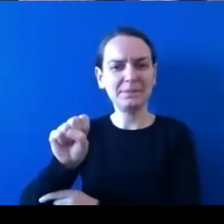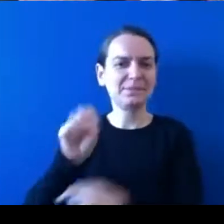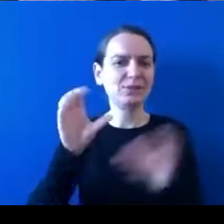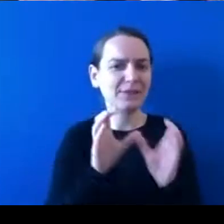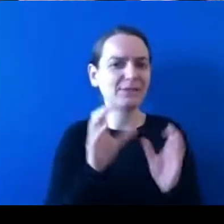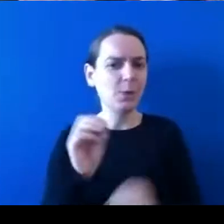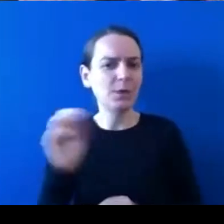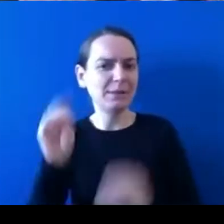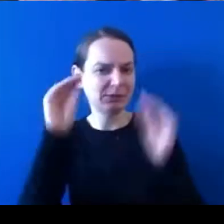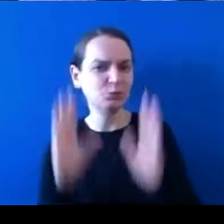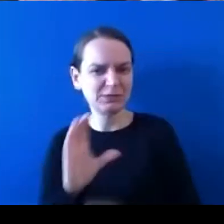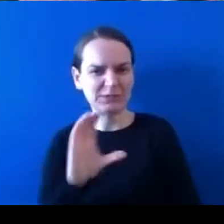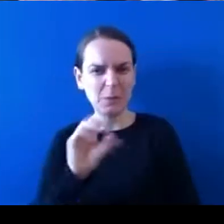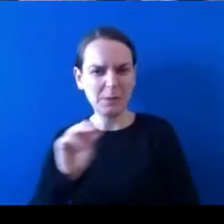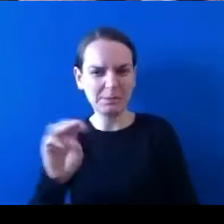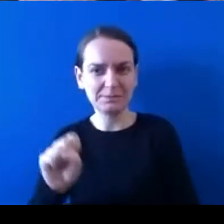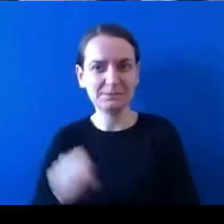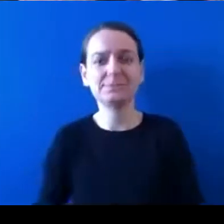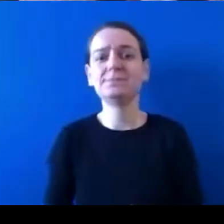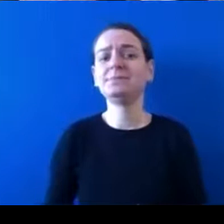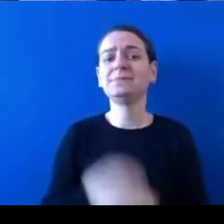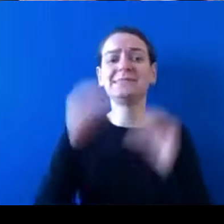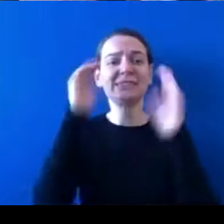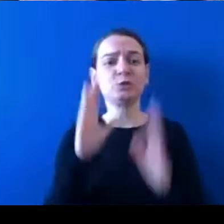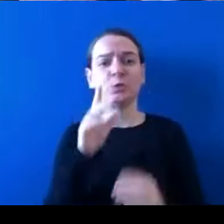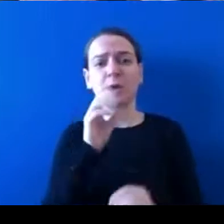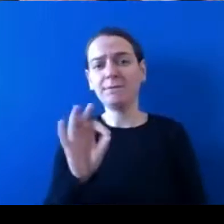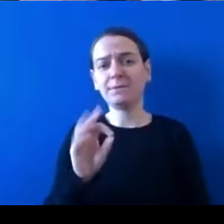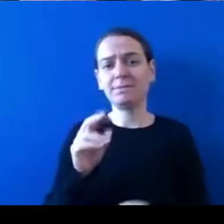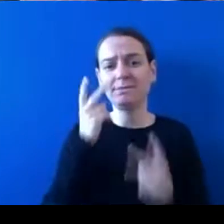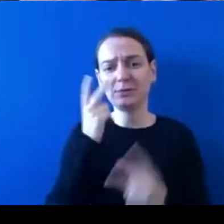TVIs, vocational staff, and others.